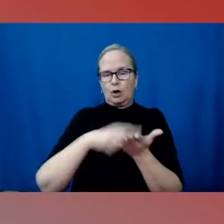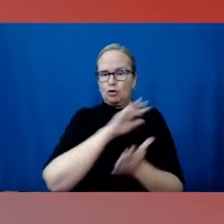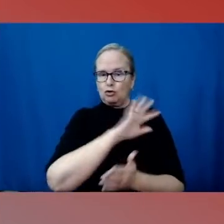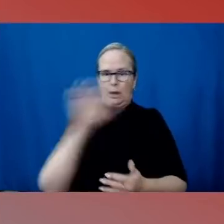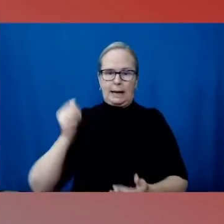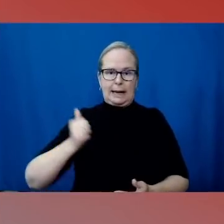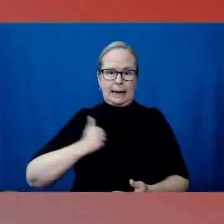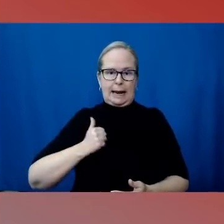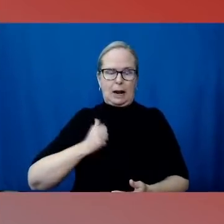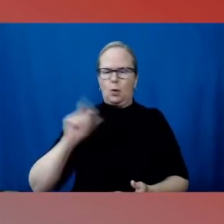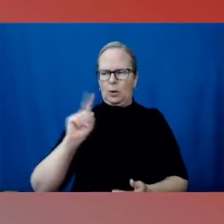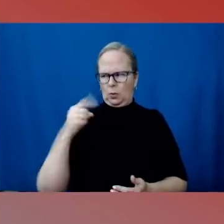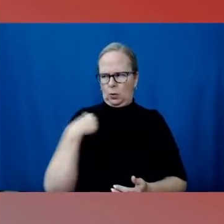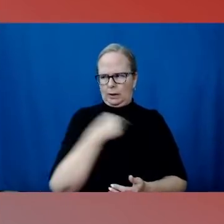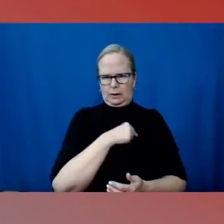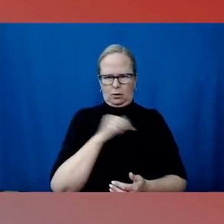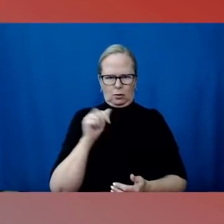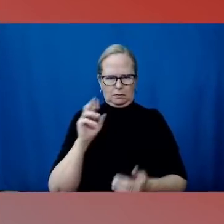Canada,